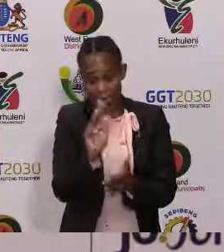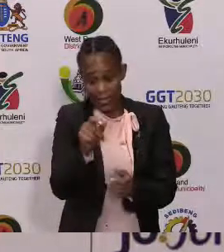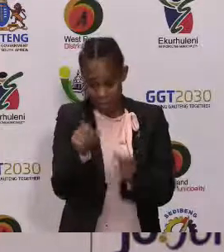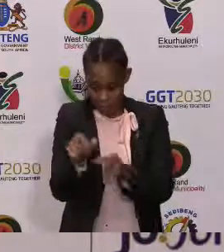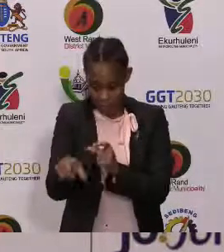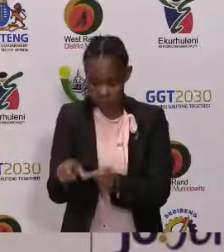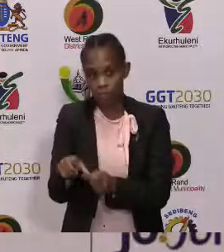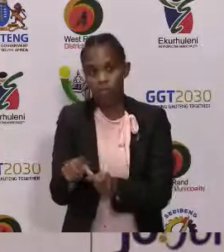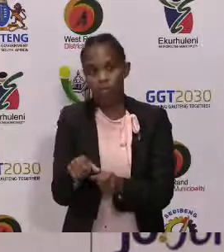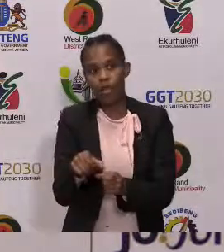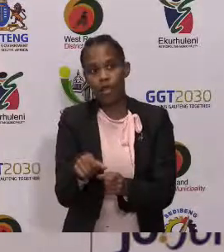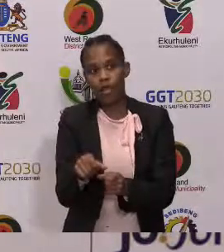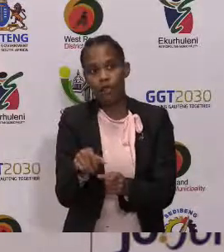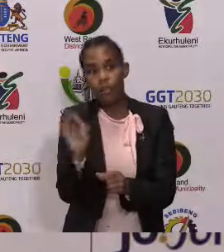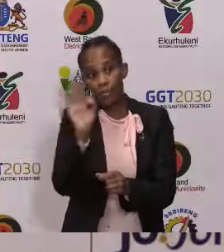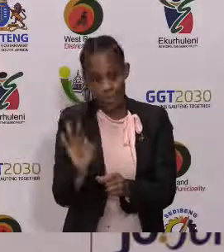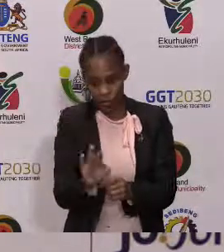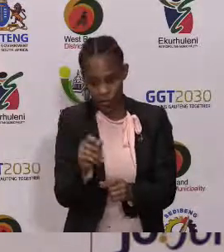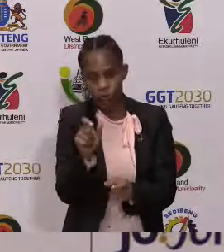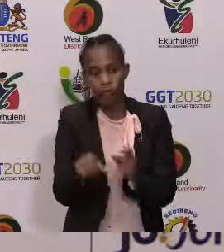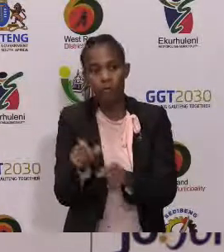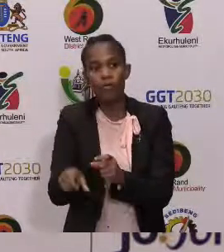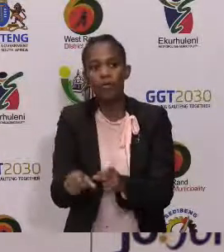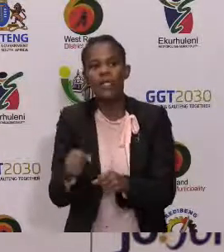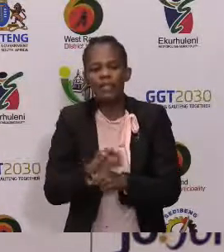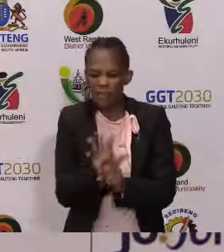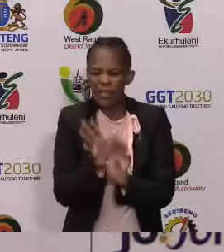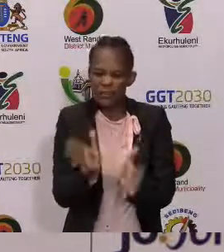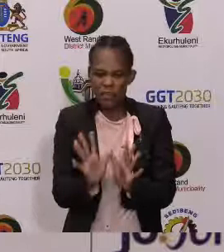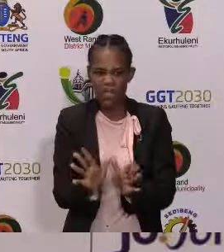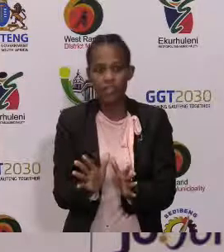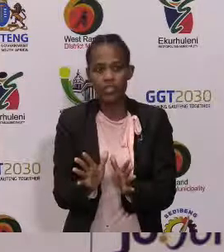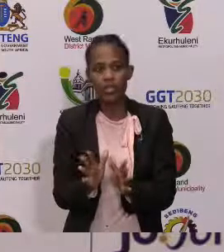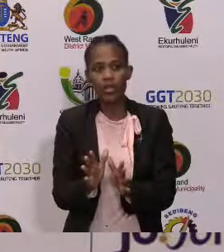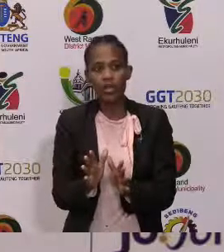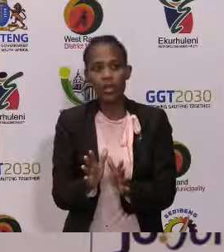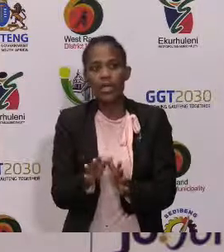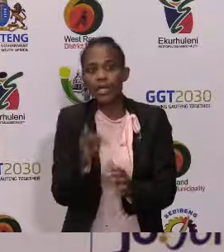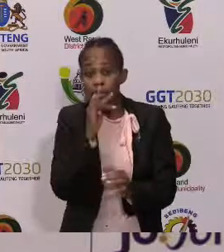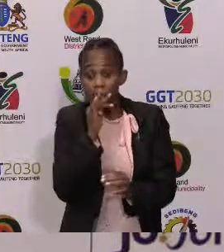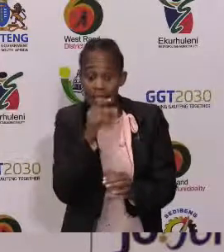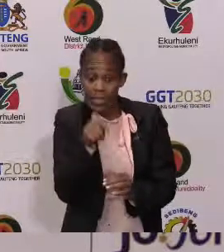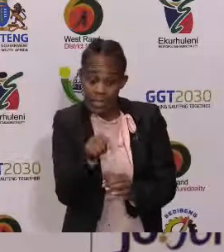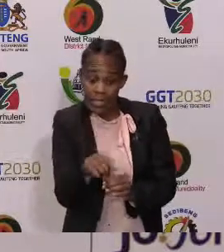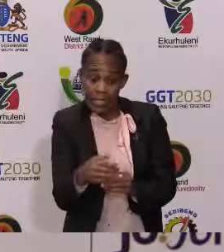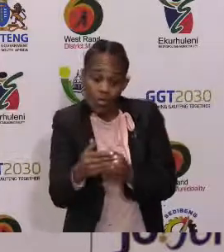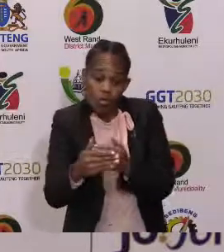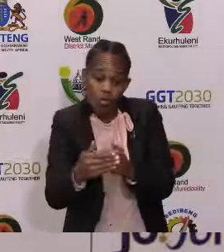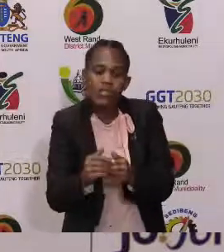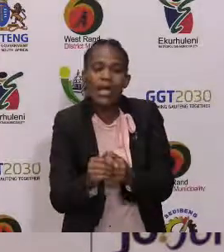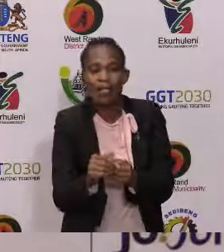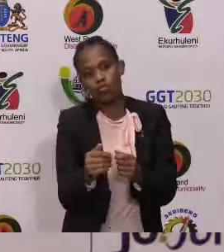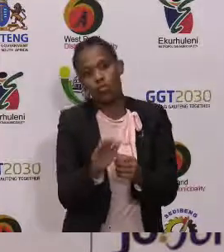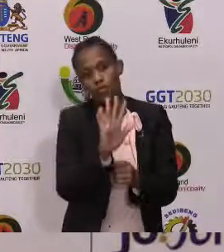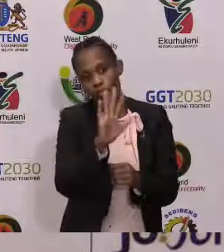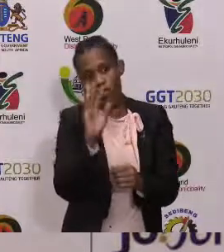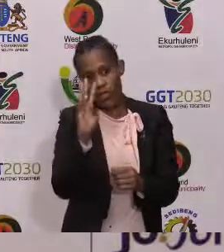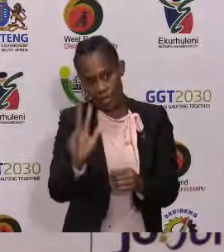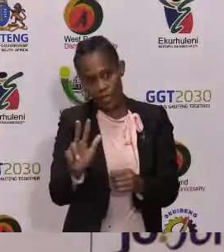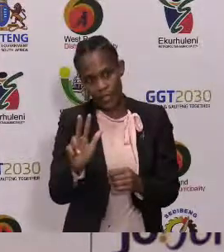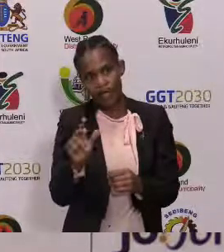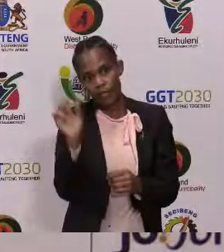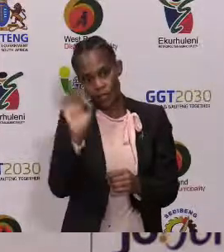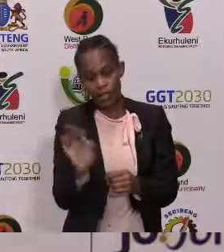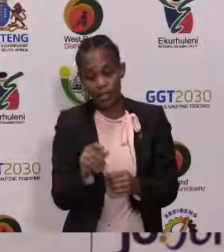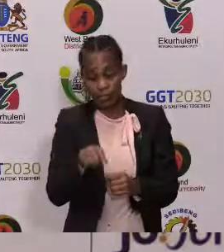2. So rather than 19% of people having been infected, that true number probably is closer to 38% of people